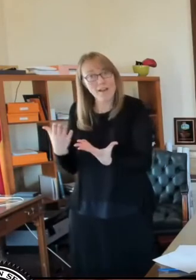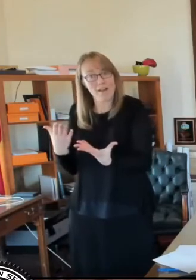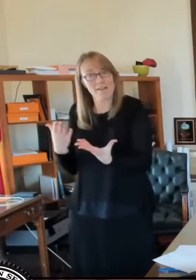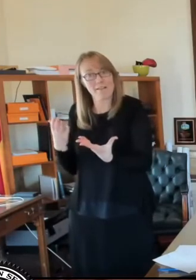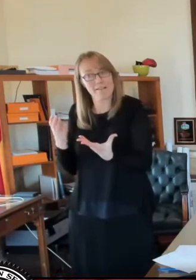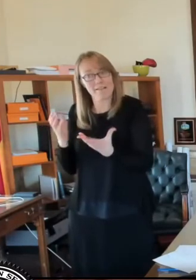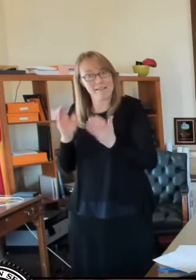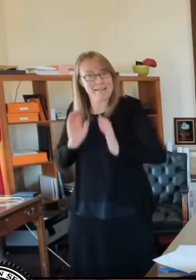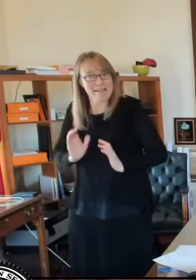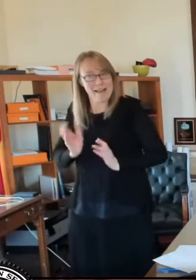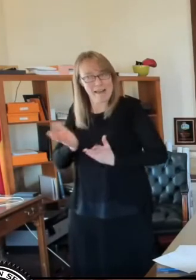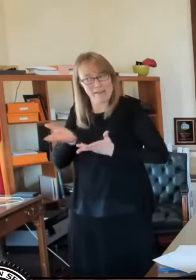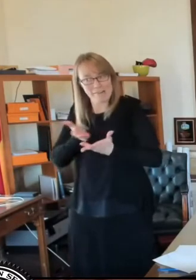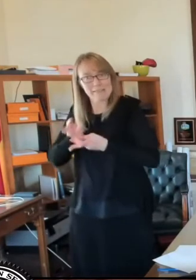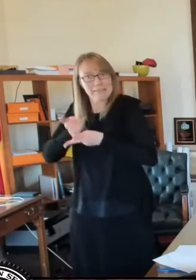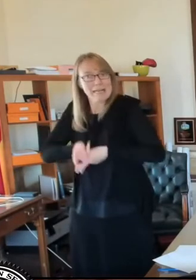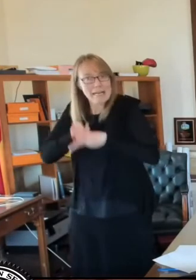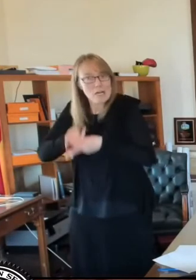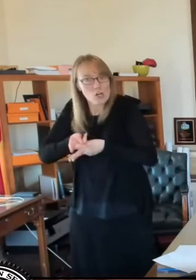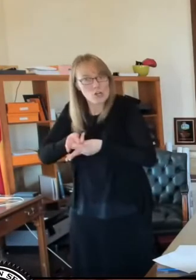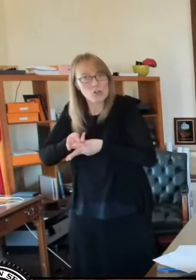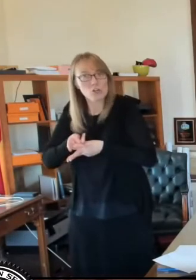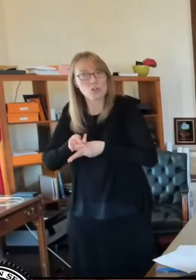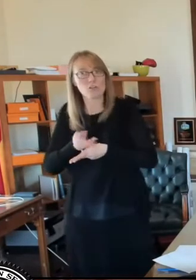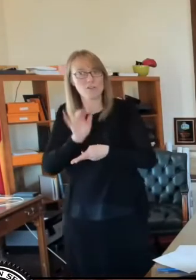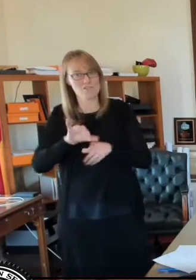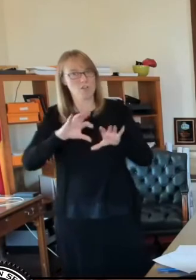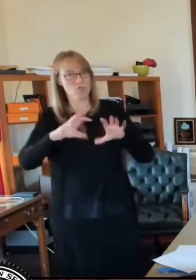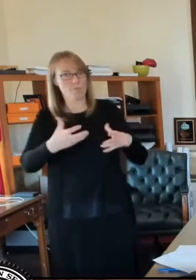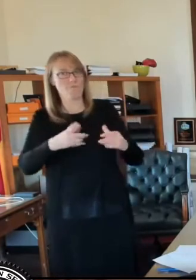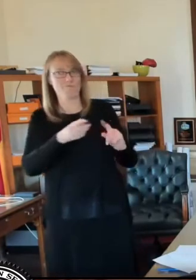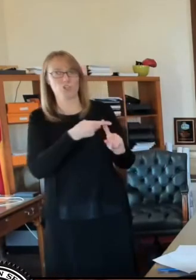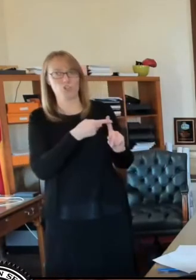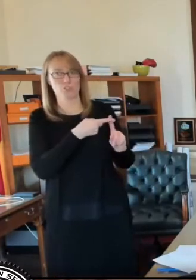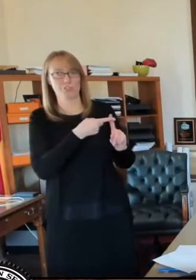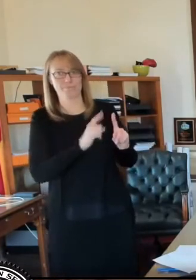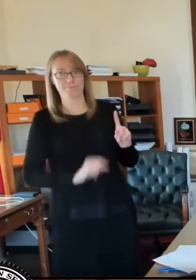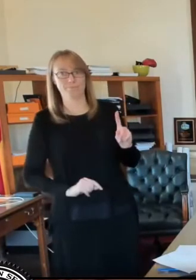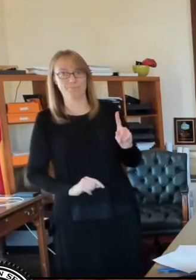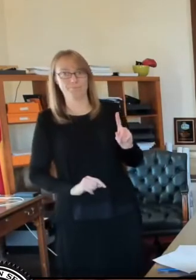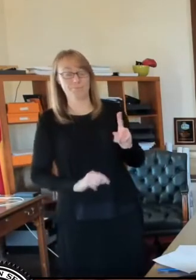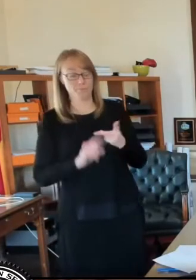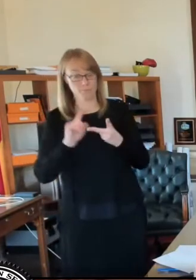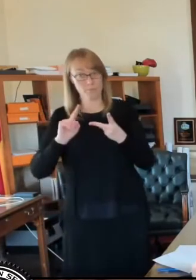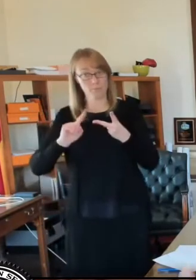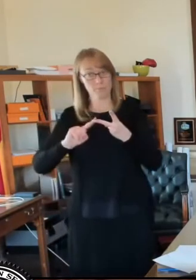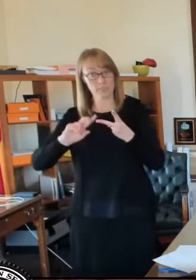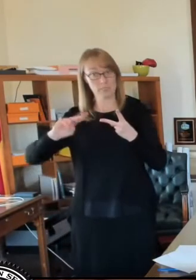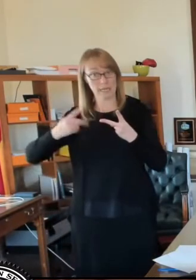So that's the first tranche. Right after that group,